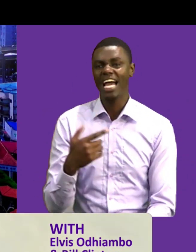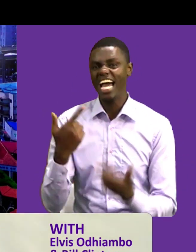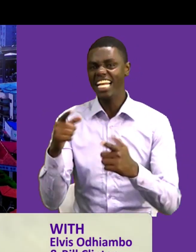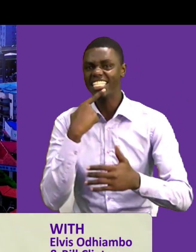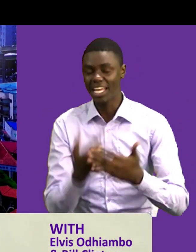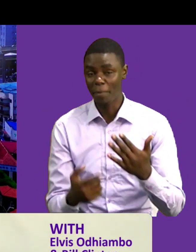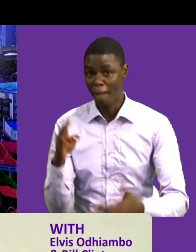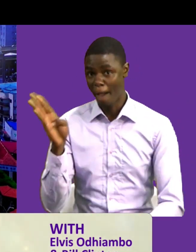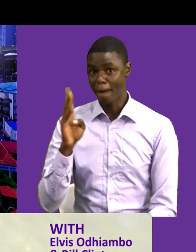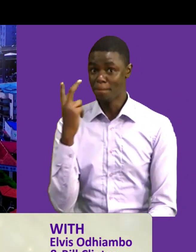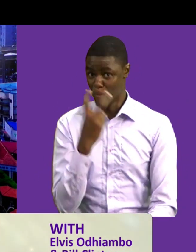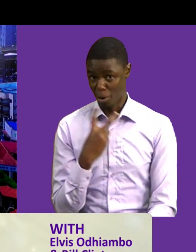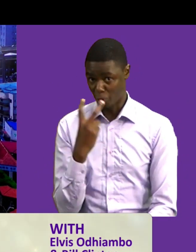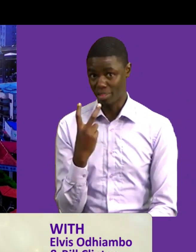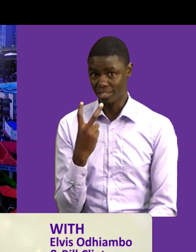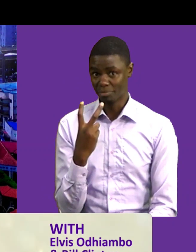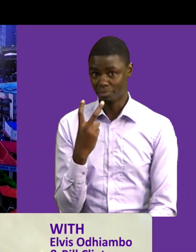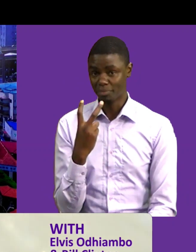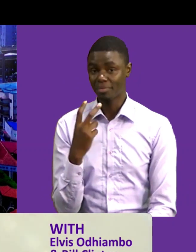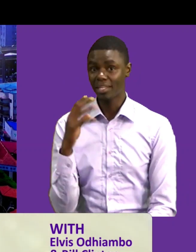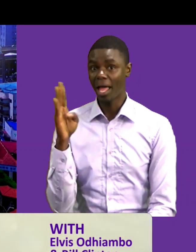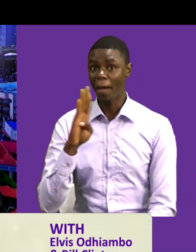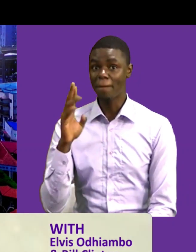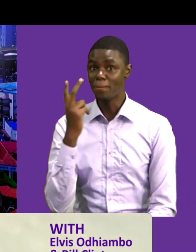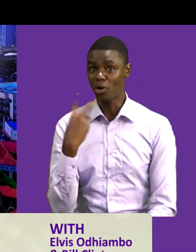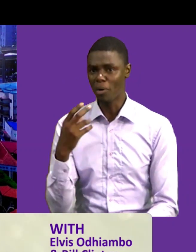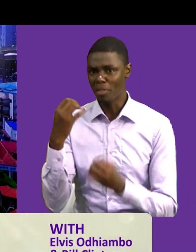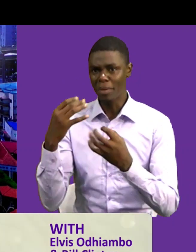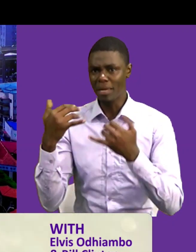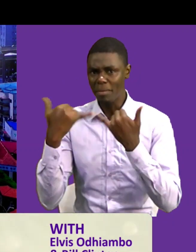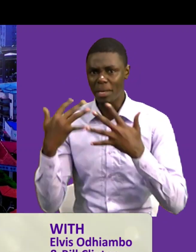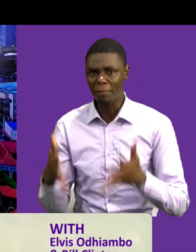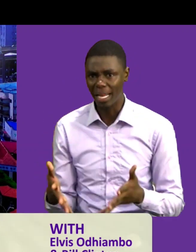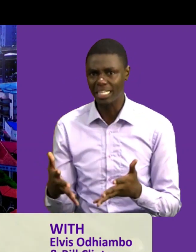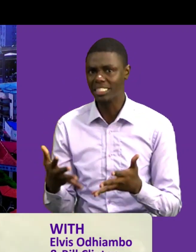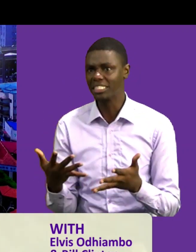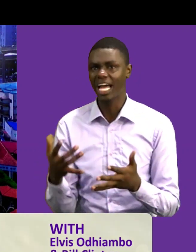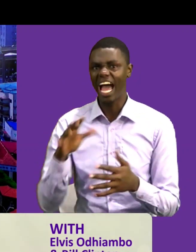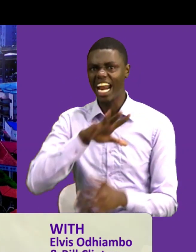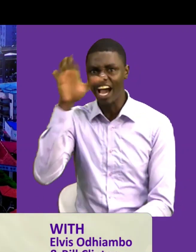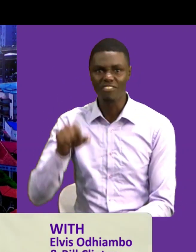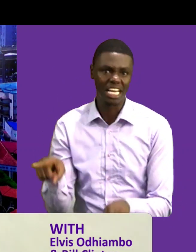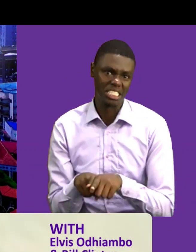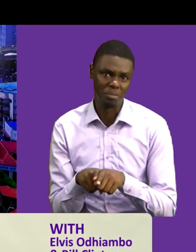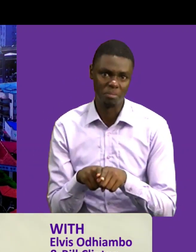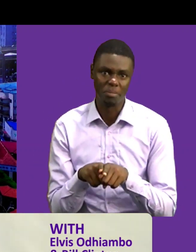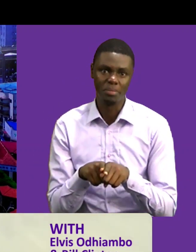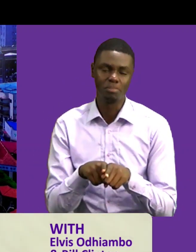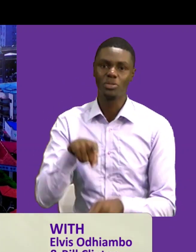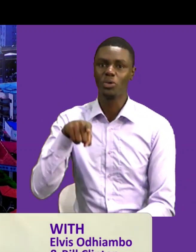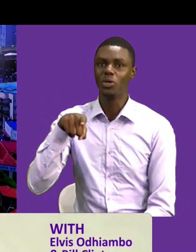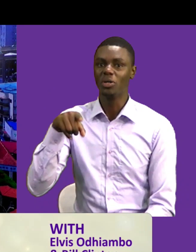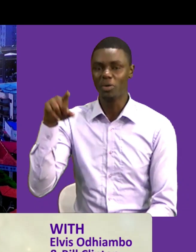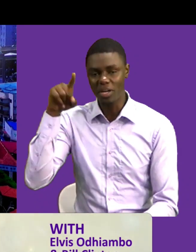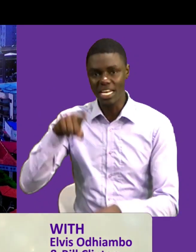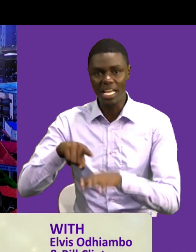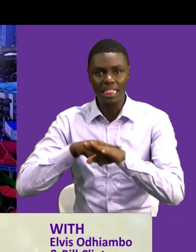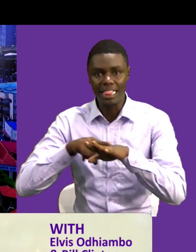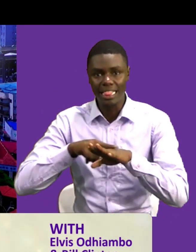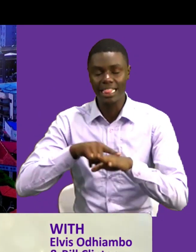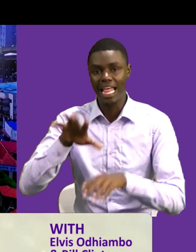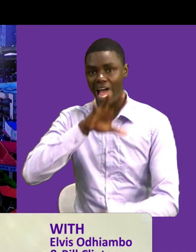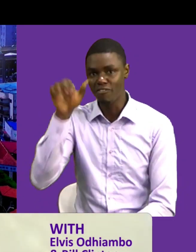say Bournemouth, even Bournemouth, most of the players are African. They are black Africans